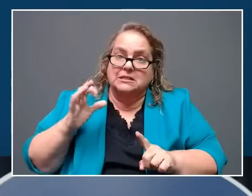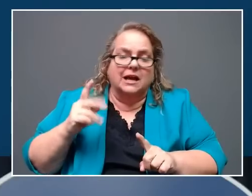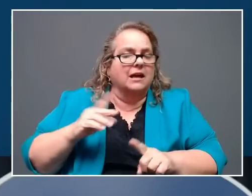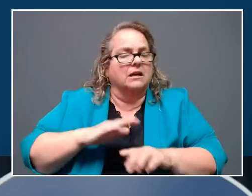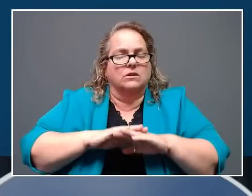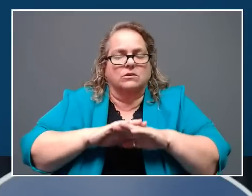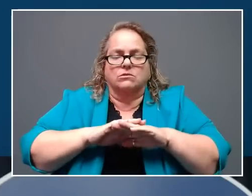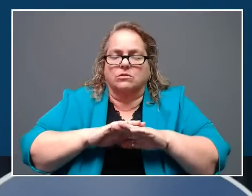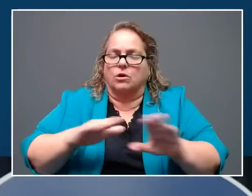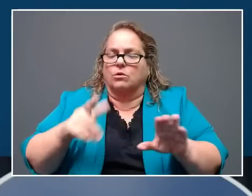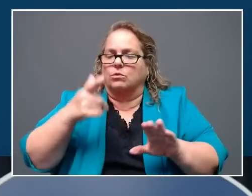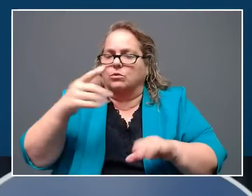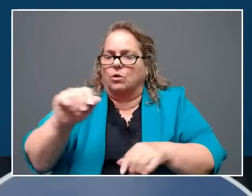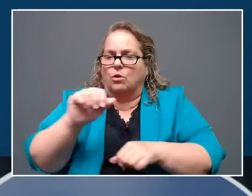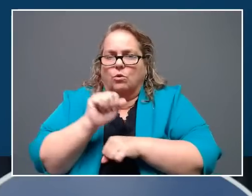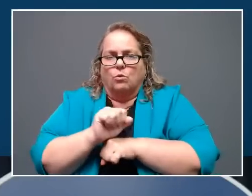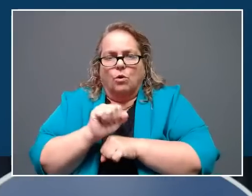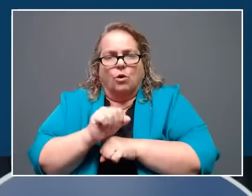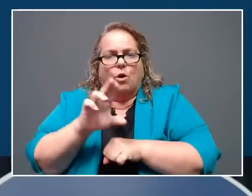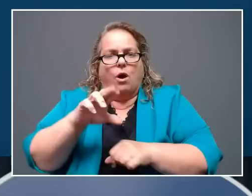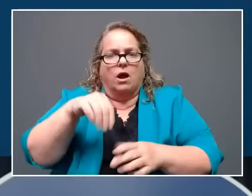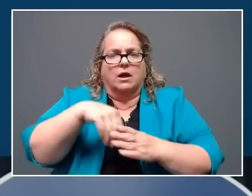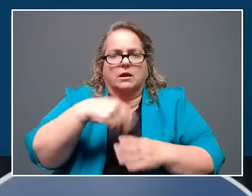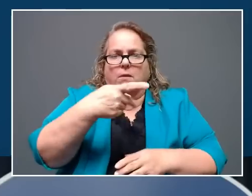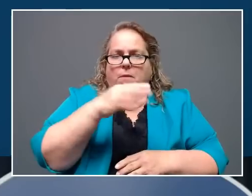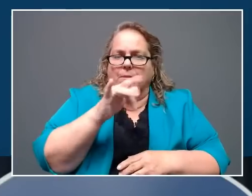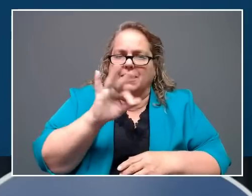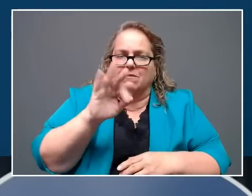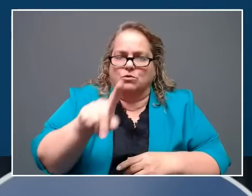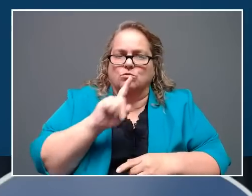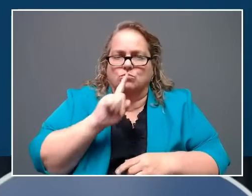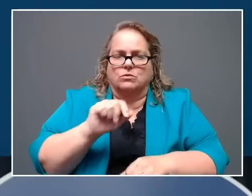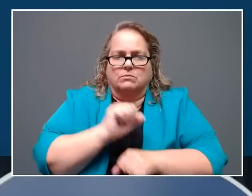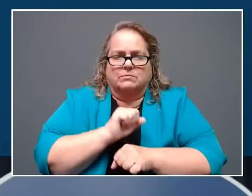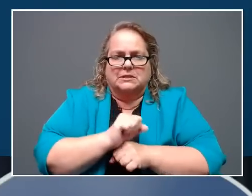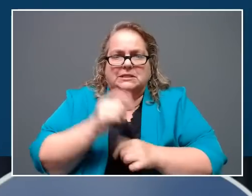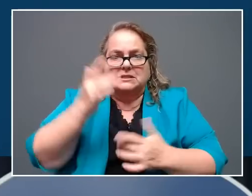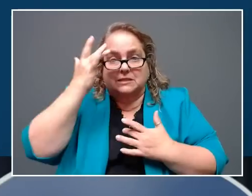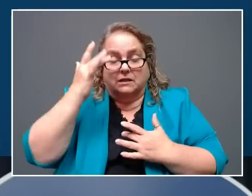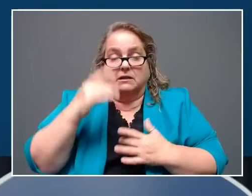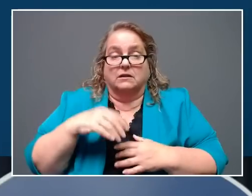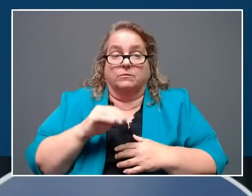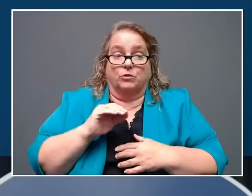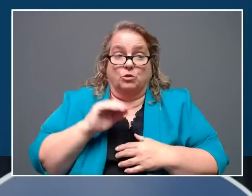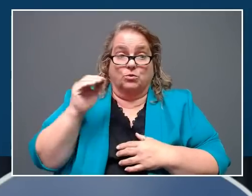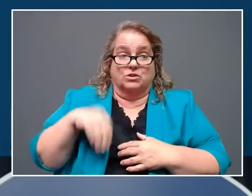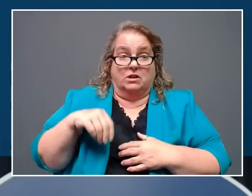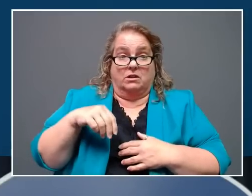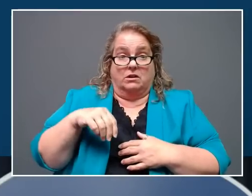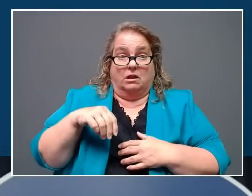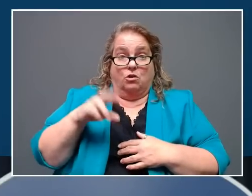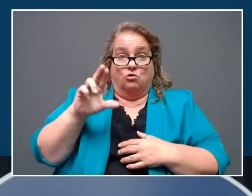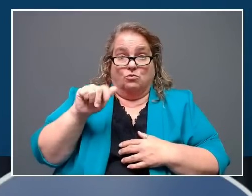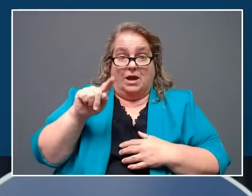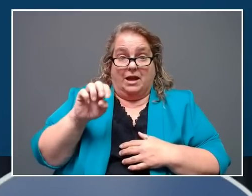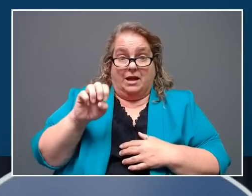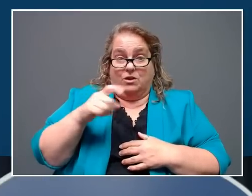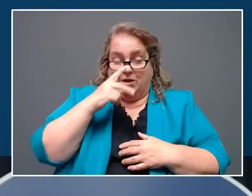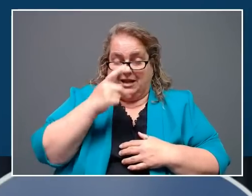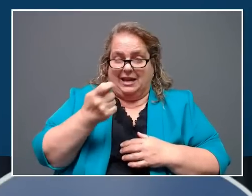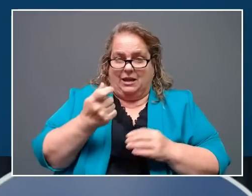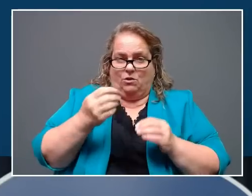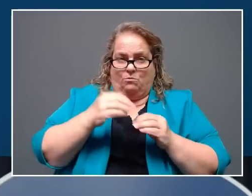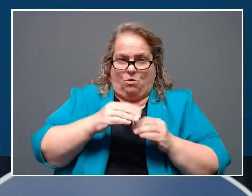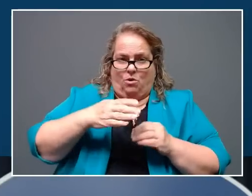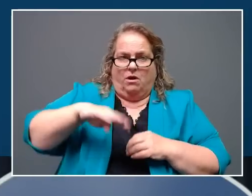out in public if you are sick. Positivity rate, shows a little bit more of what looks like a plateau as we're moving up and